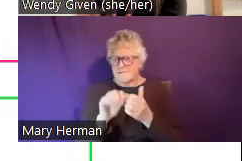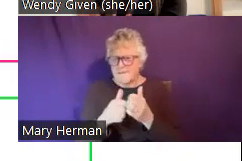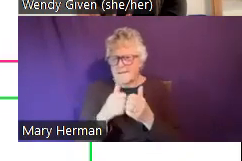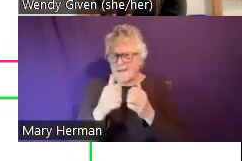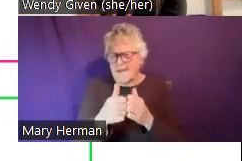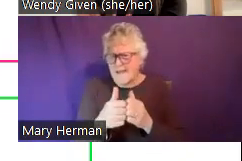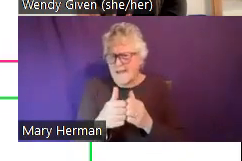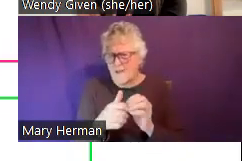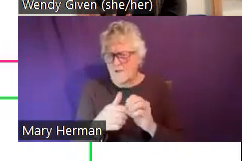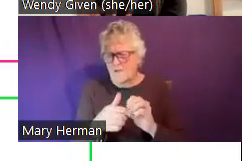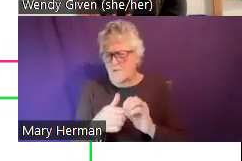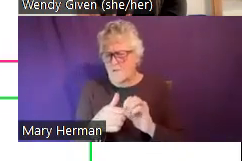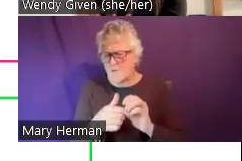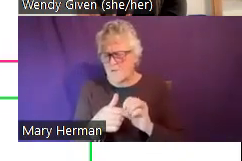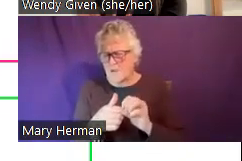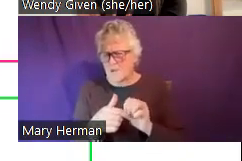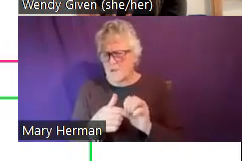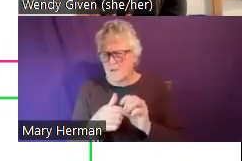one might go about this.